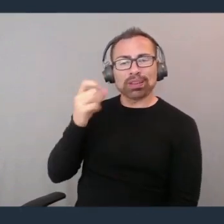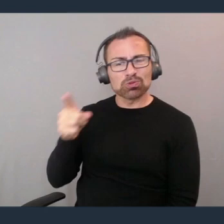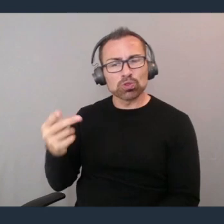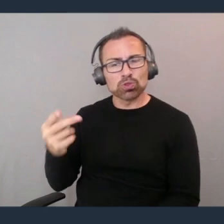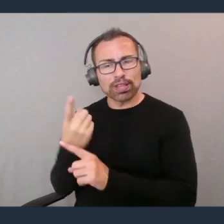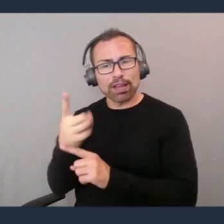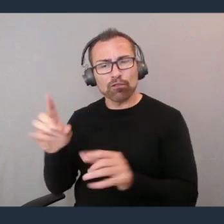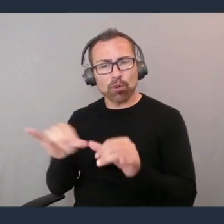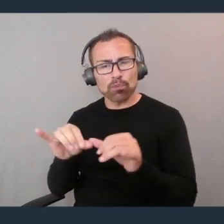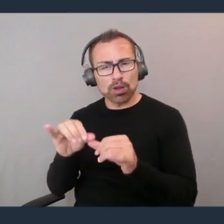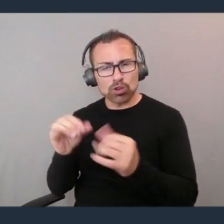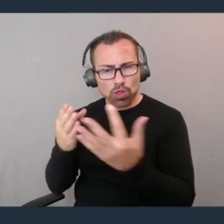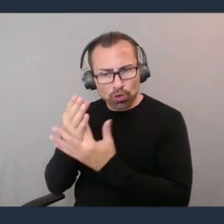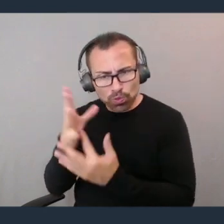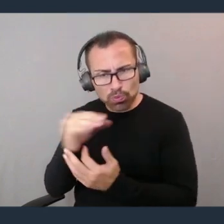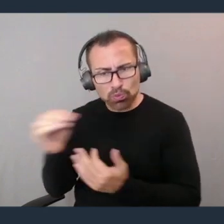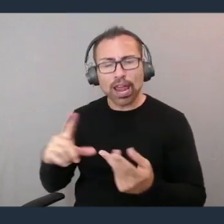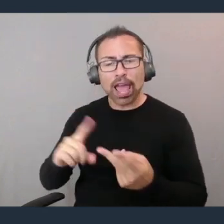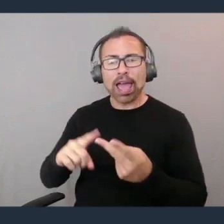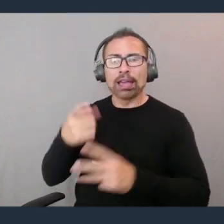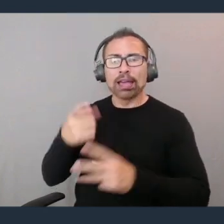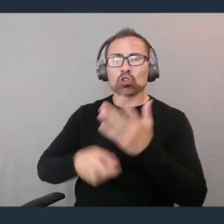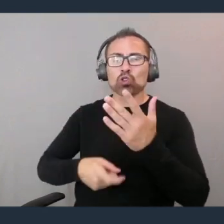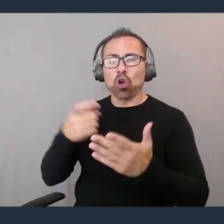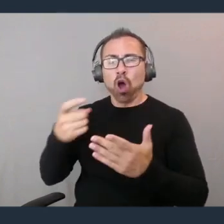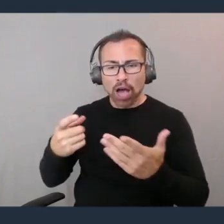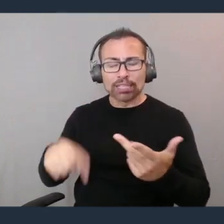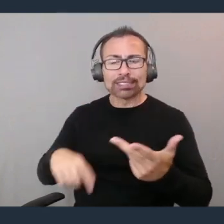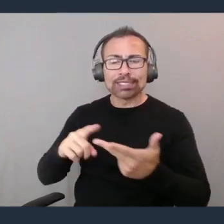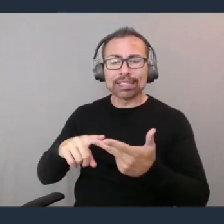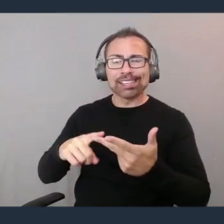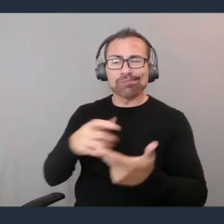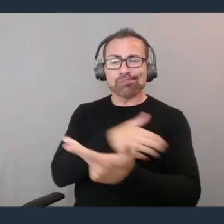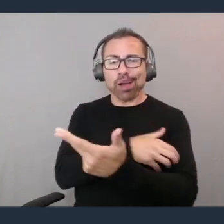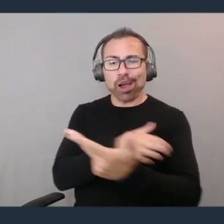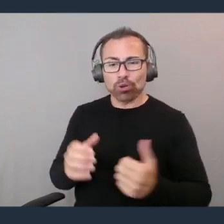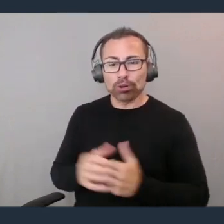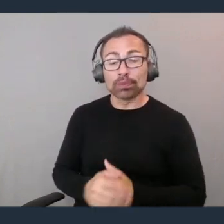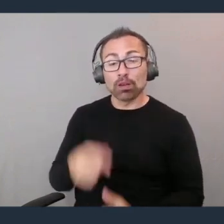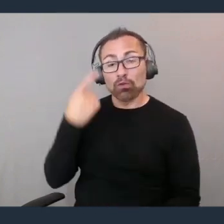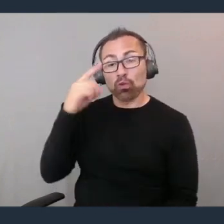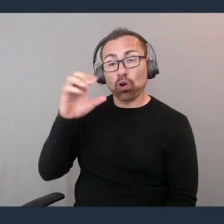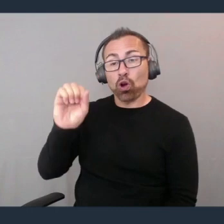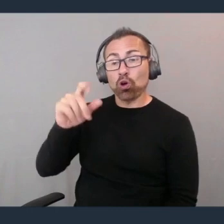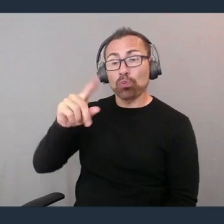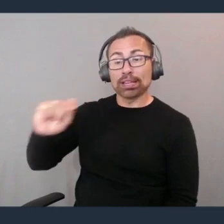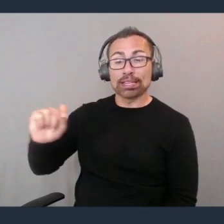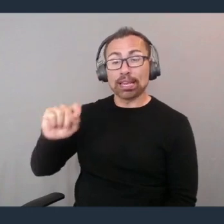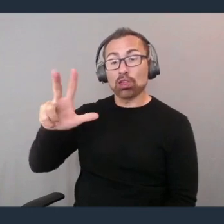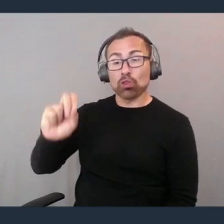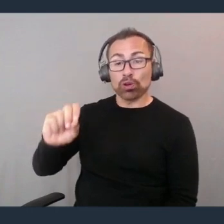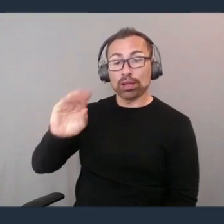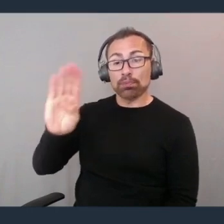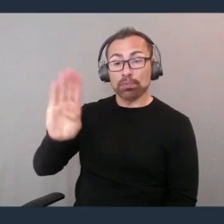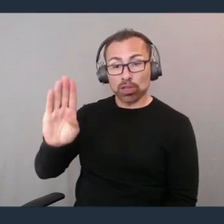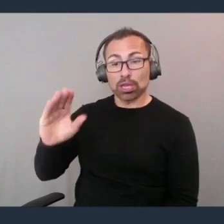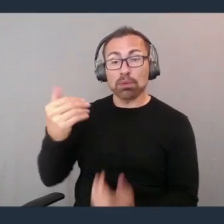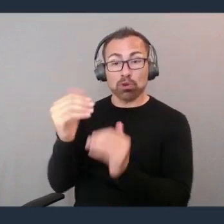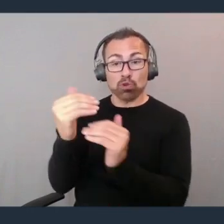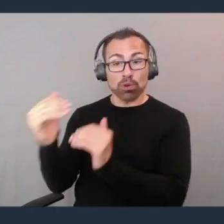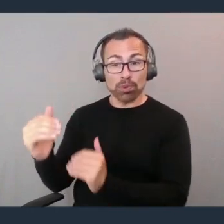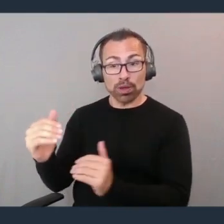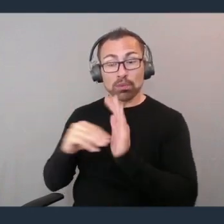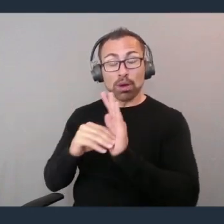also kind of cost efficiency, but also power efficiency. And for an OPT 30 billion parameter model, we see up to 3x higher